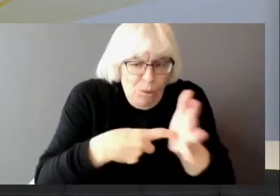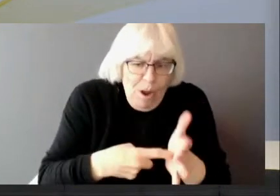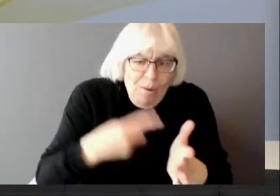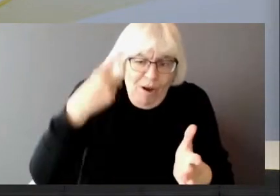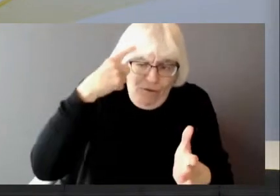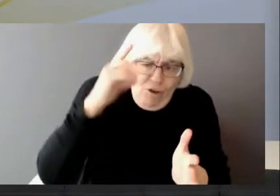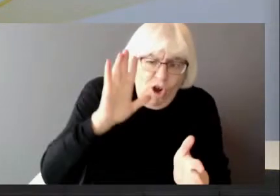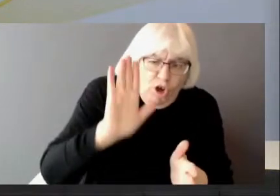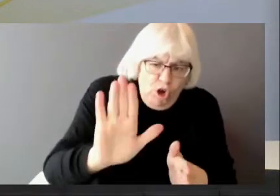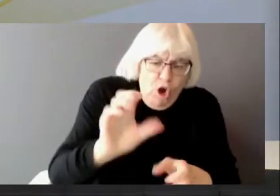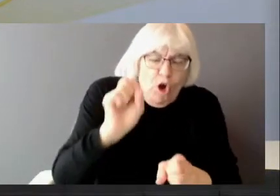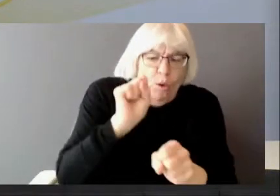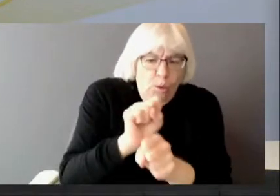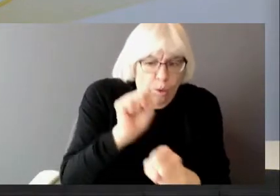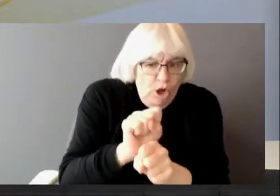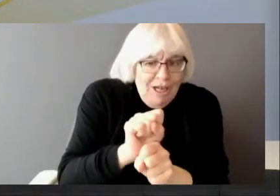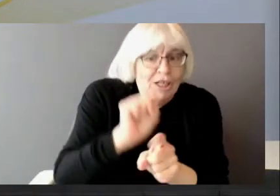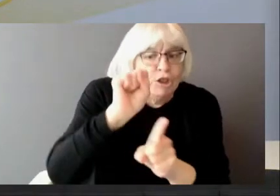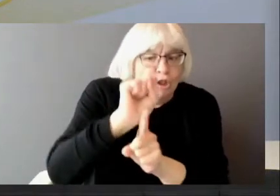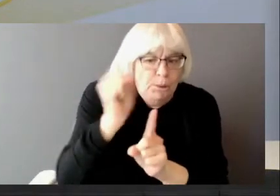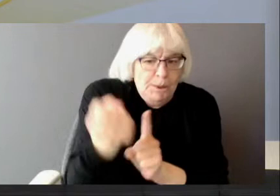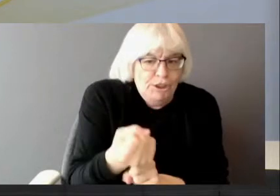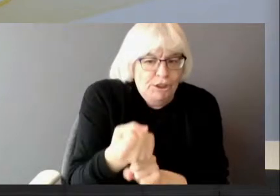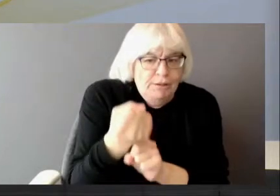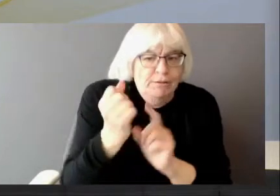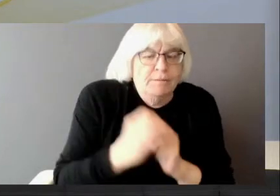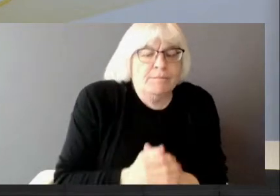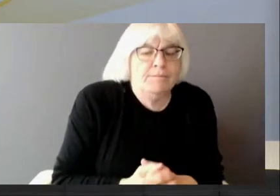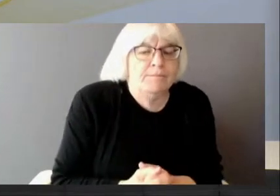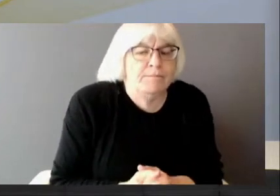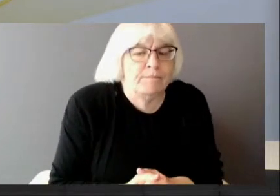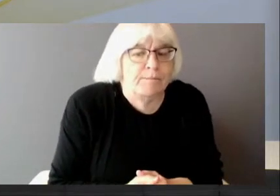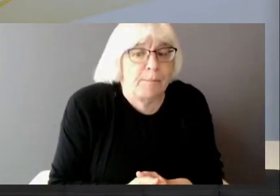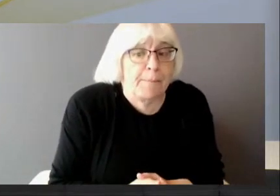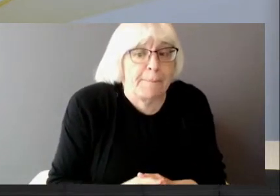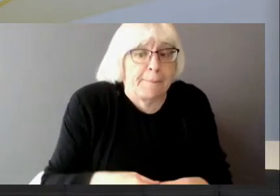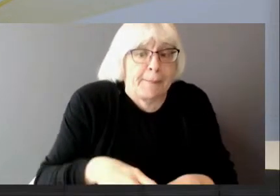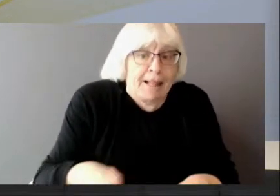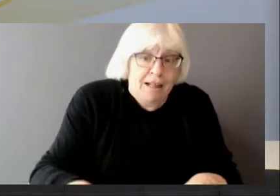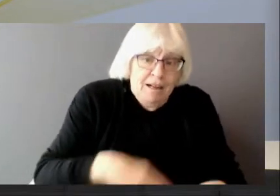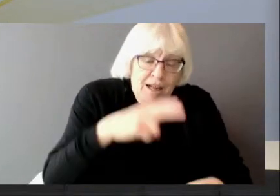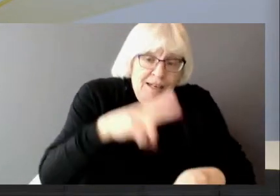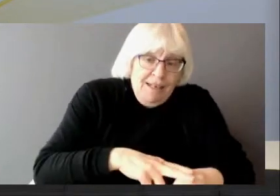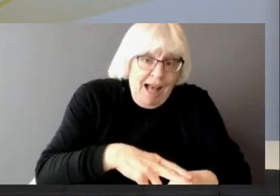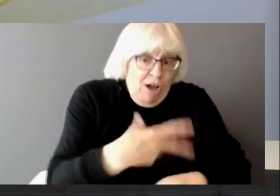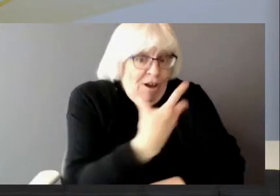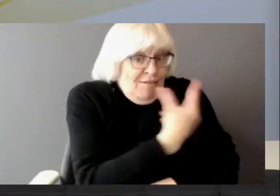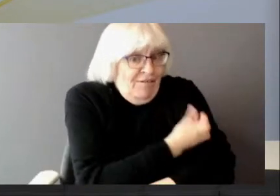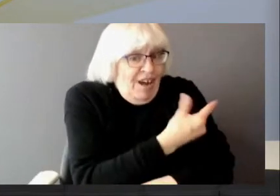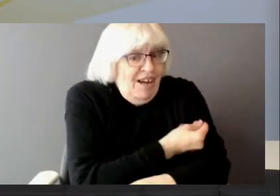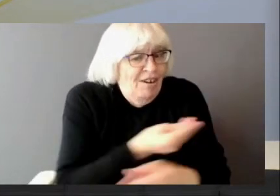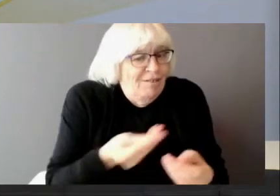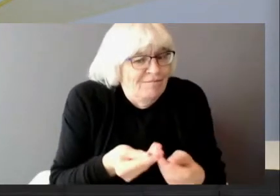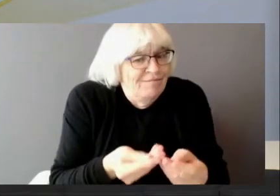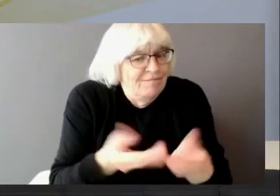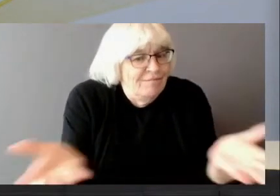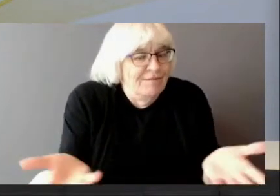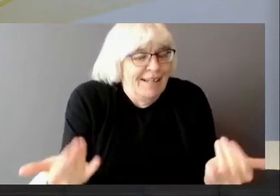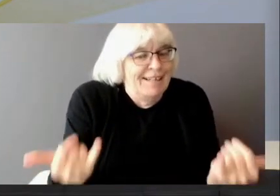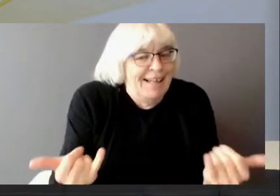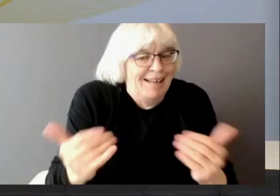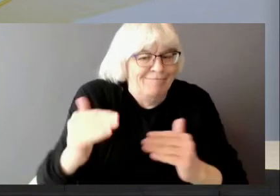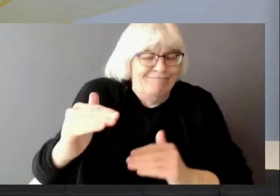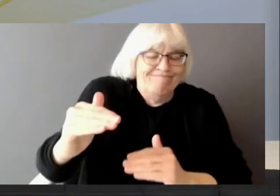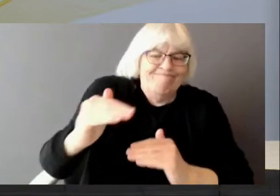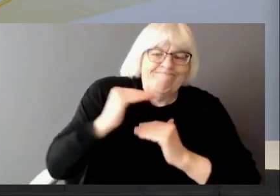National vaccine supply has impacted our ability to immunize islanders. Most recently, similar to other